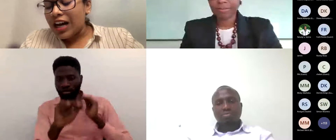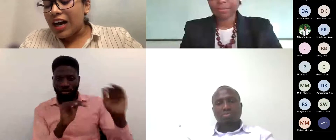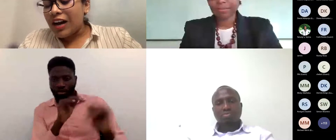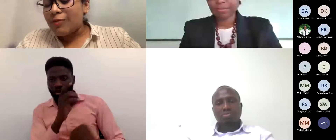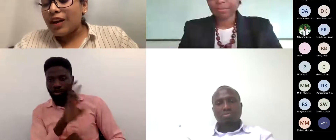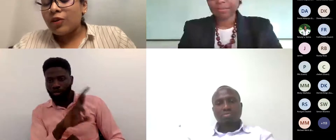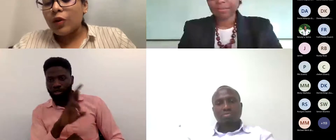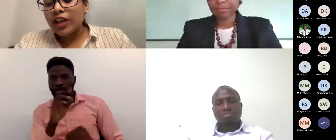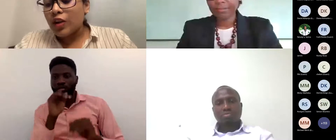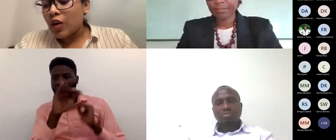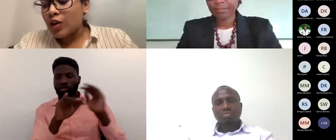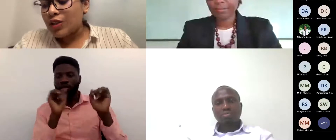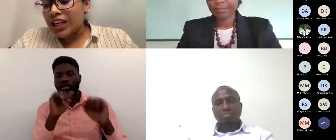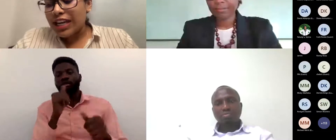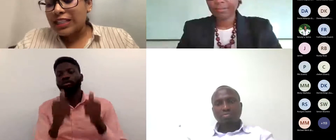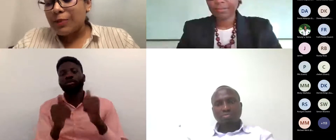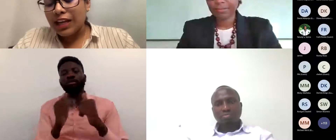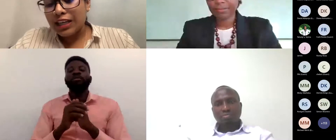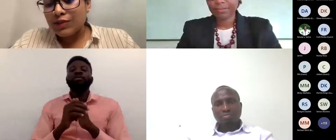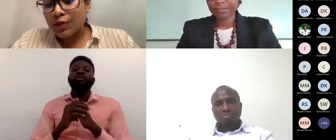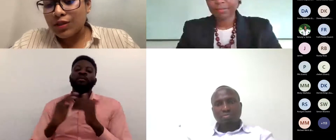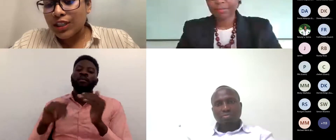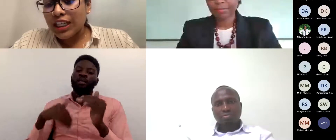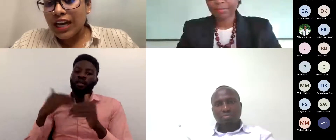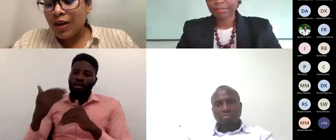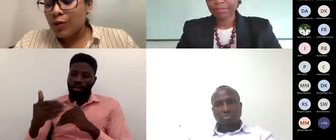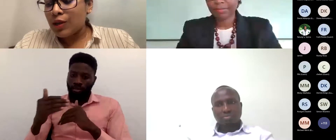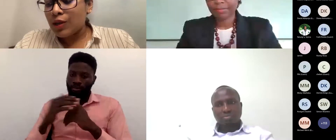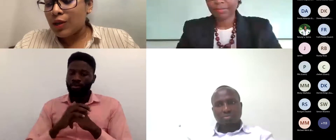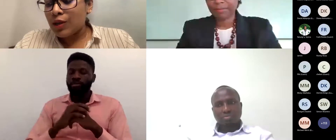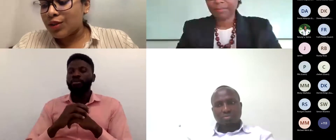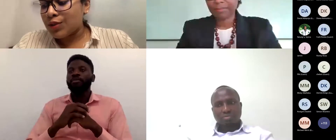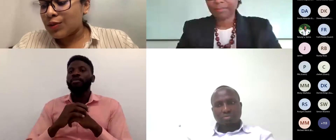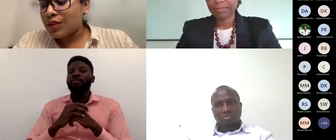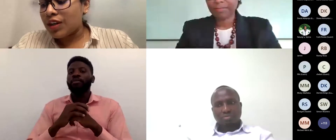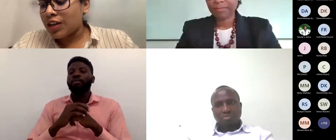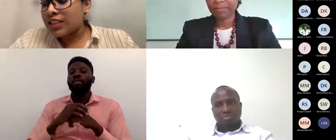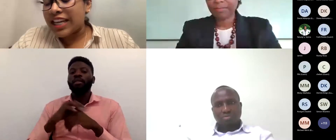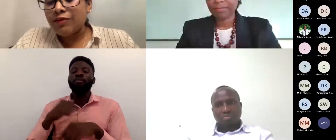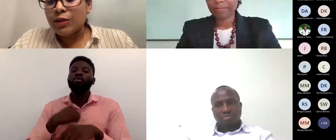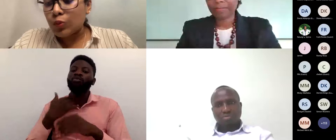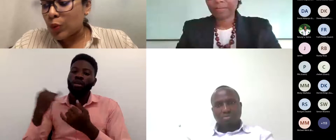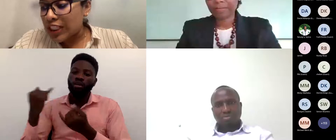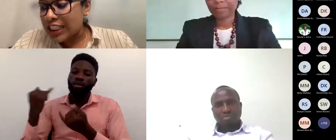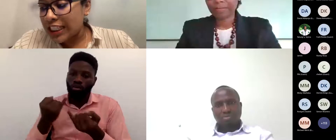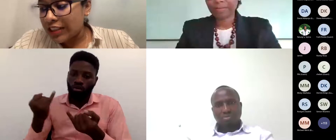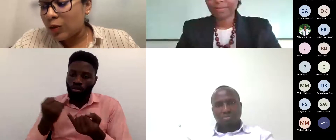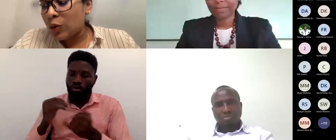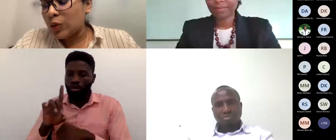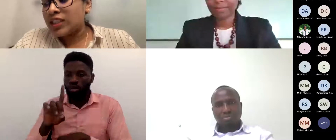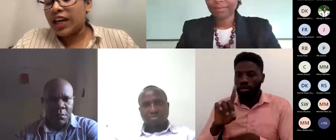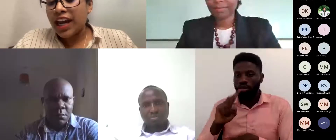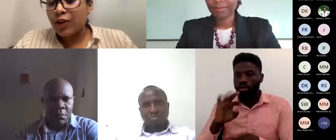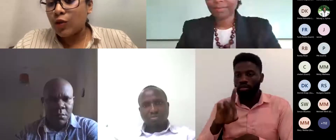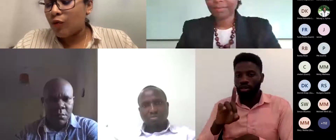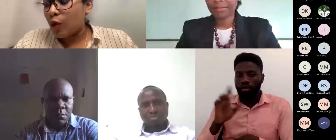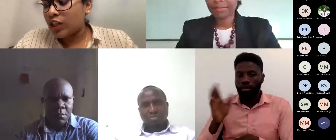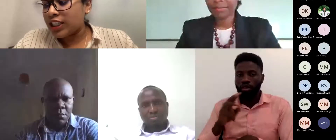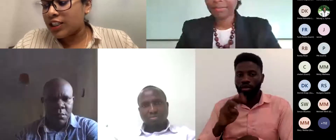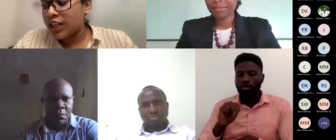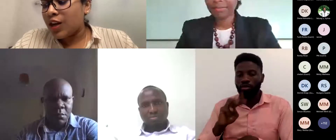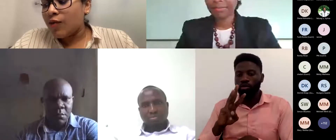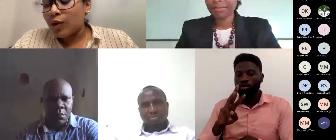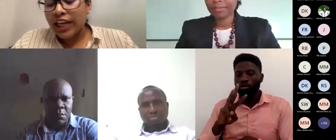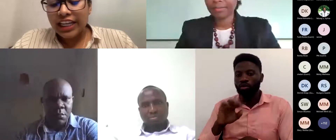now. Going on to the next panelist for today, I would love to introduce David Mwindi, who is head